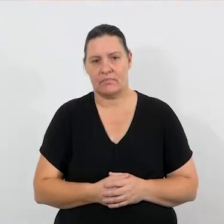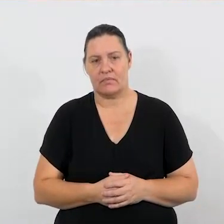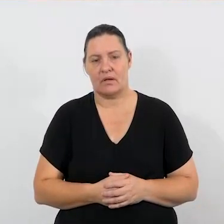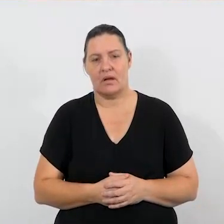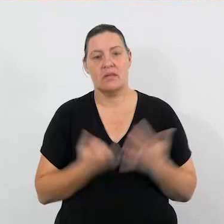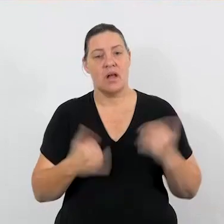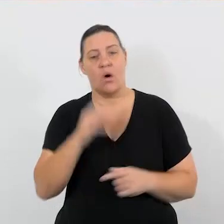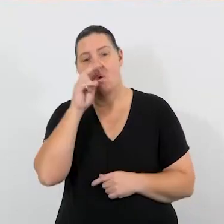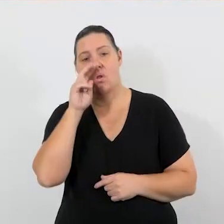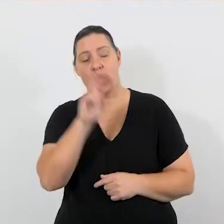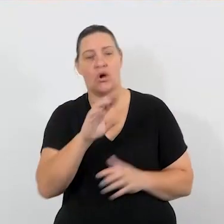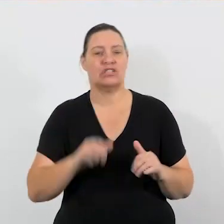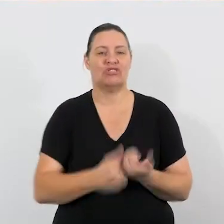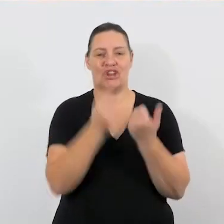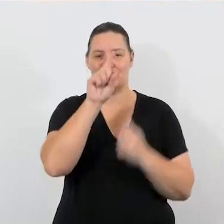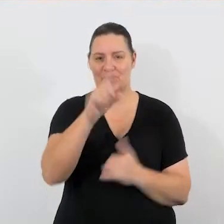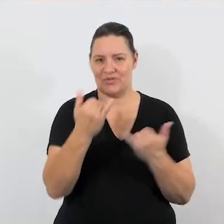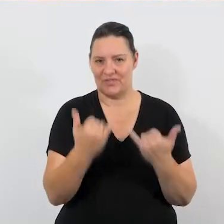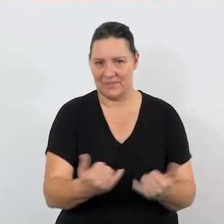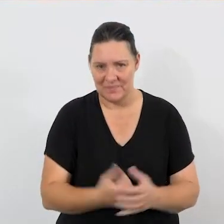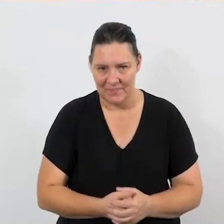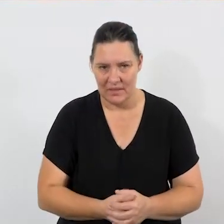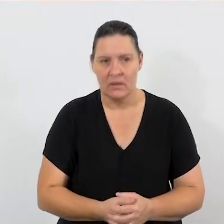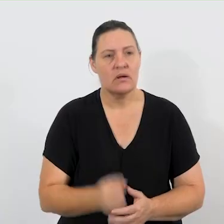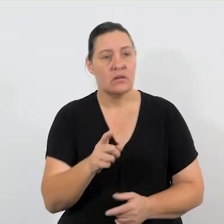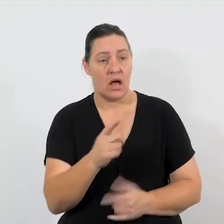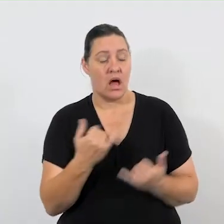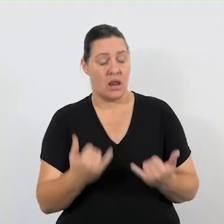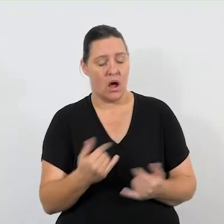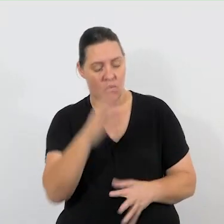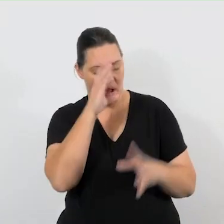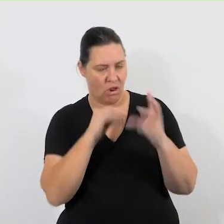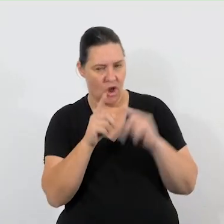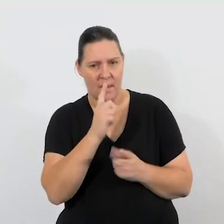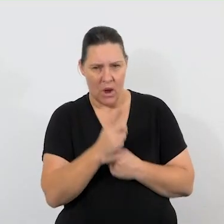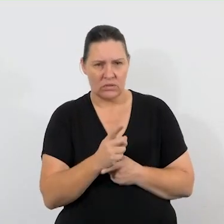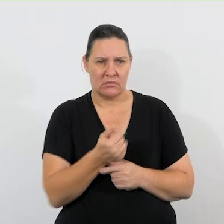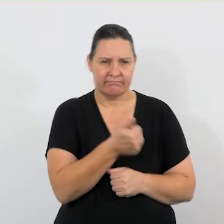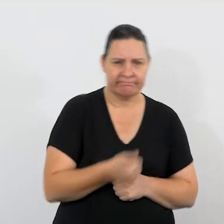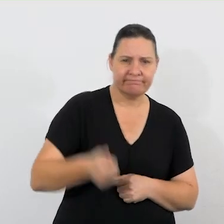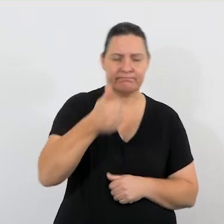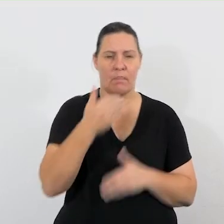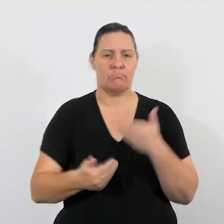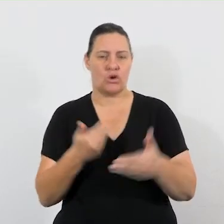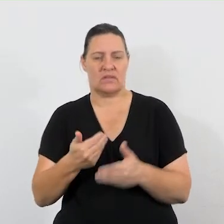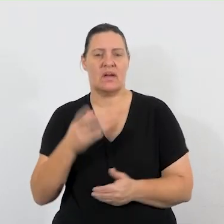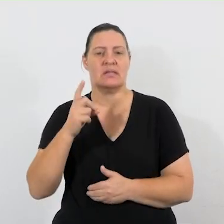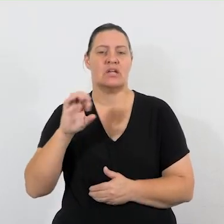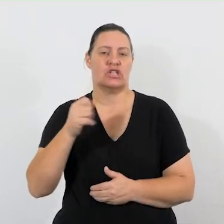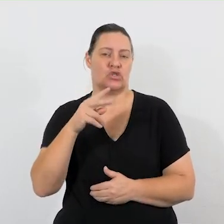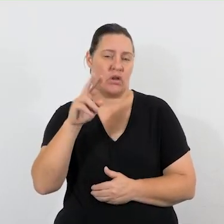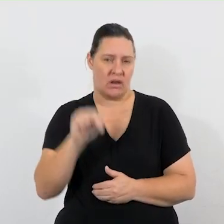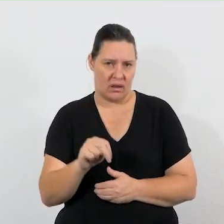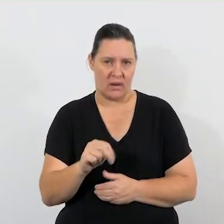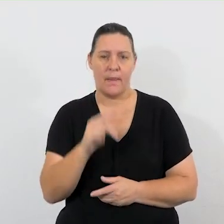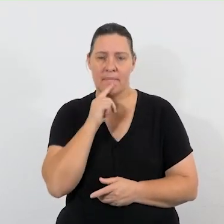So we are going to look at our challenge question for this week. Now that we have learned about the main processes of